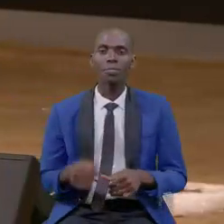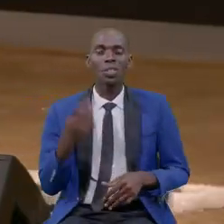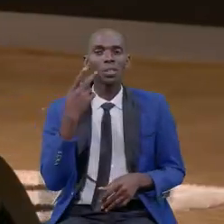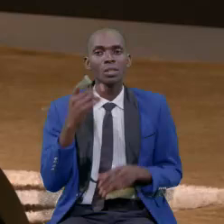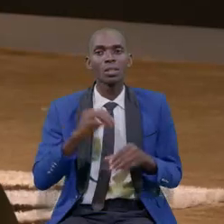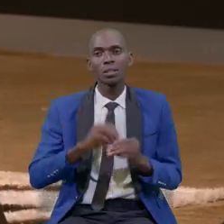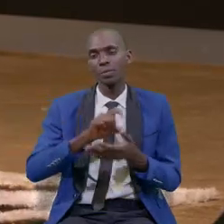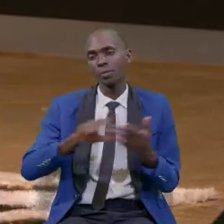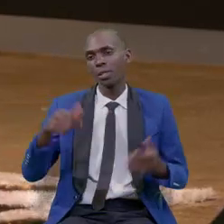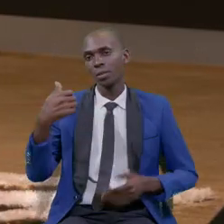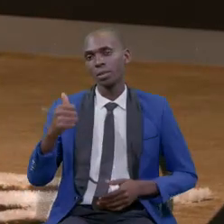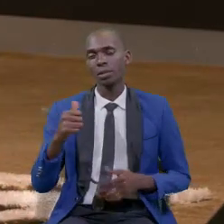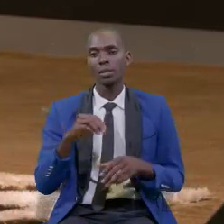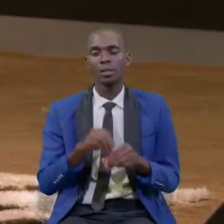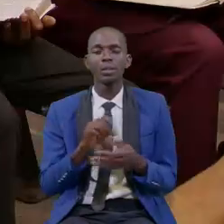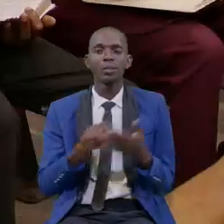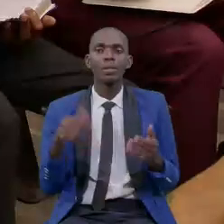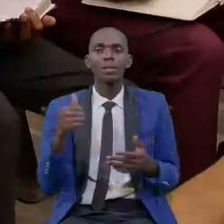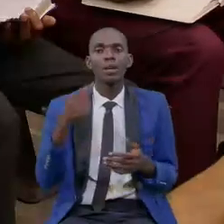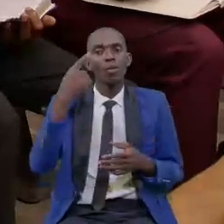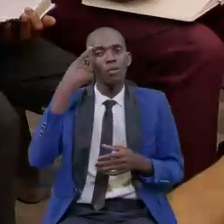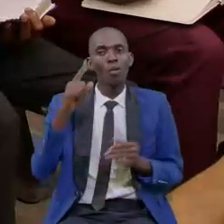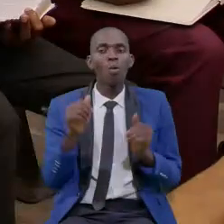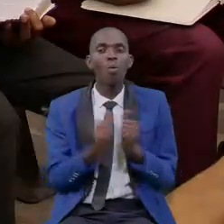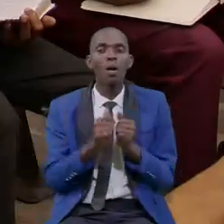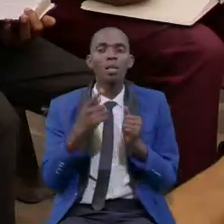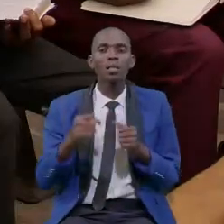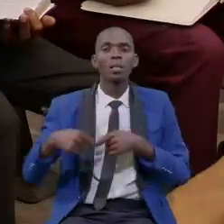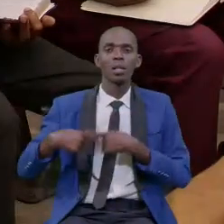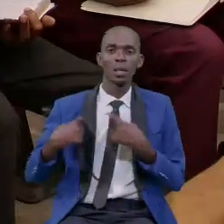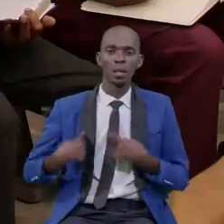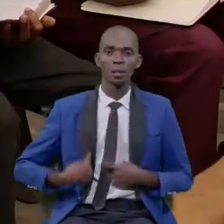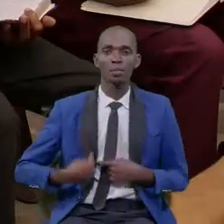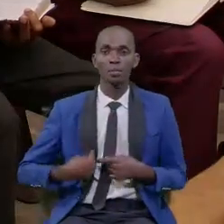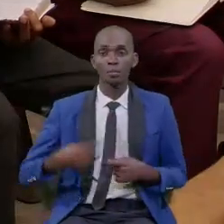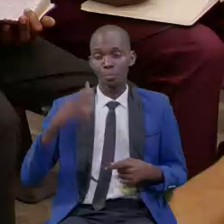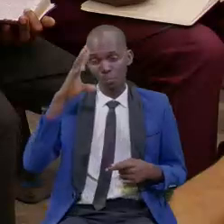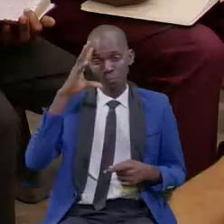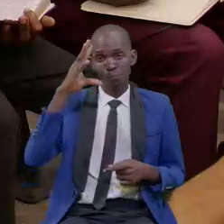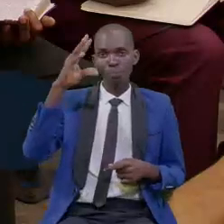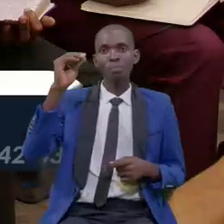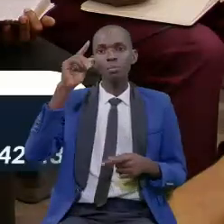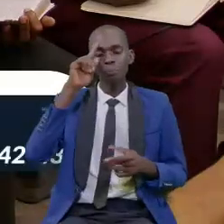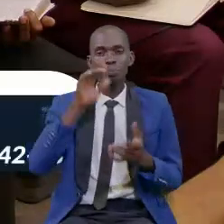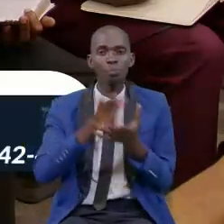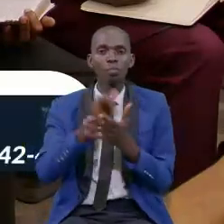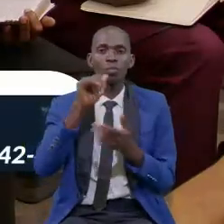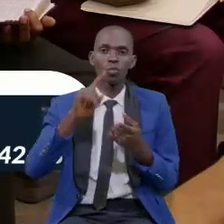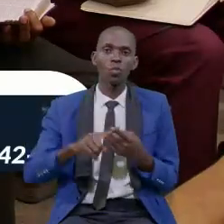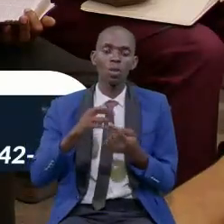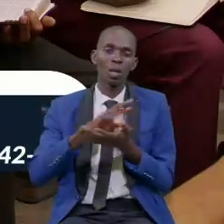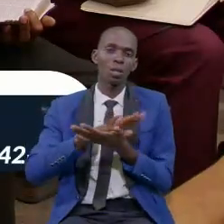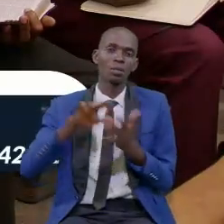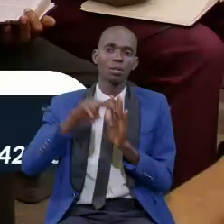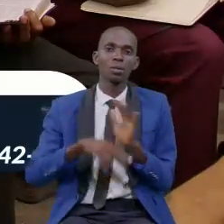it tells us, for with the heart man believeth unto righteousness.